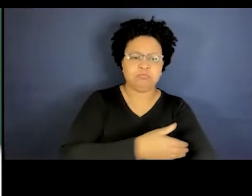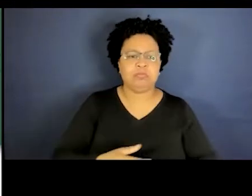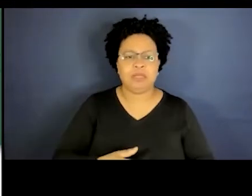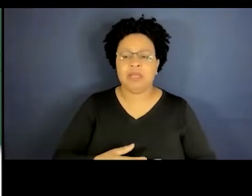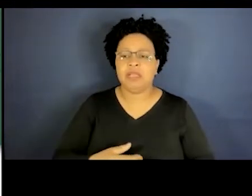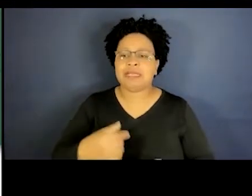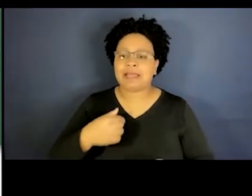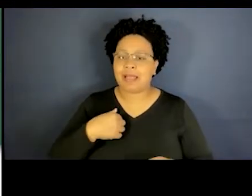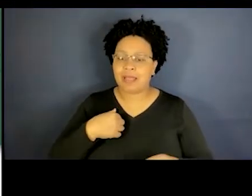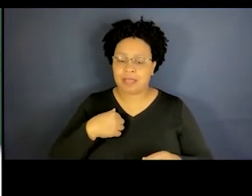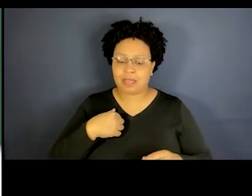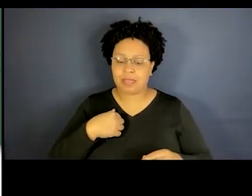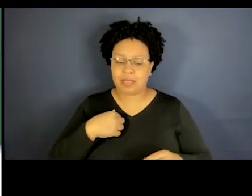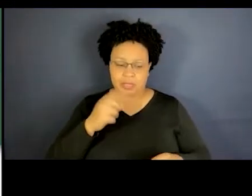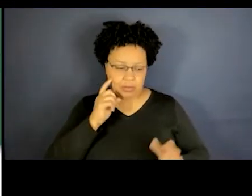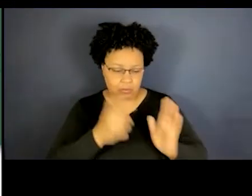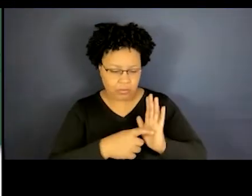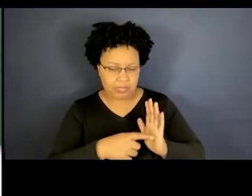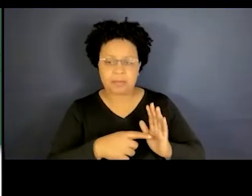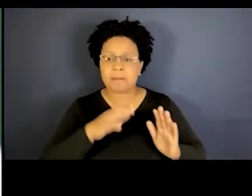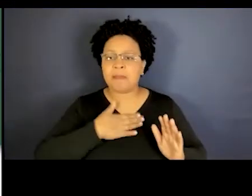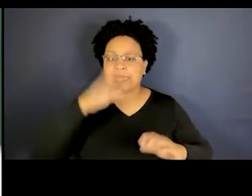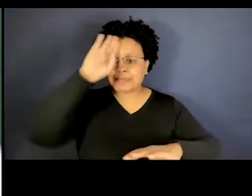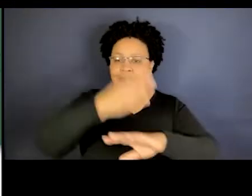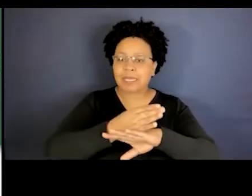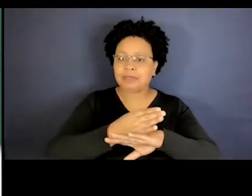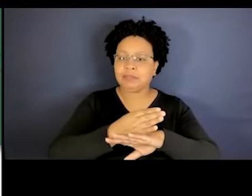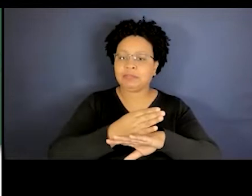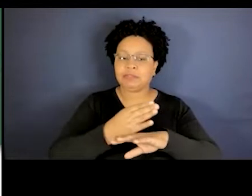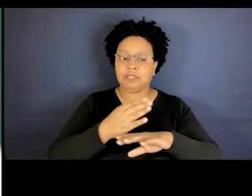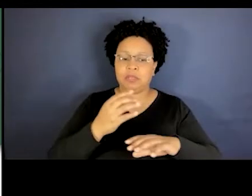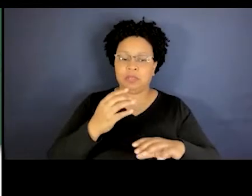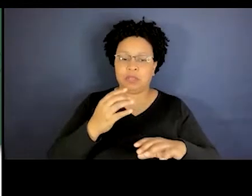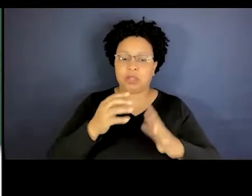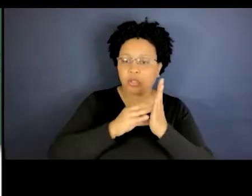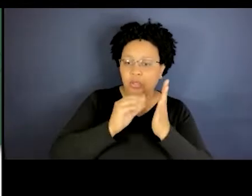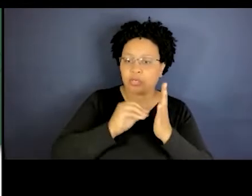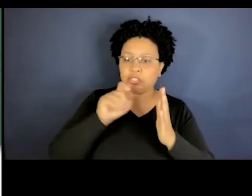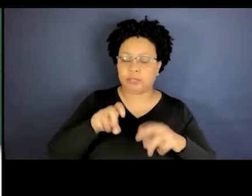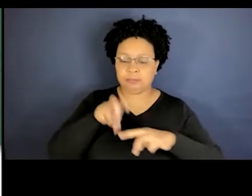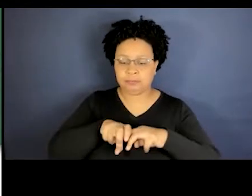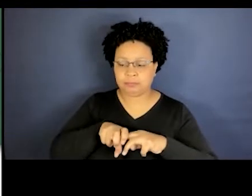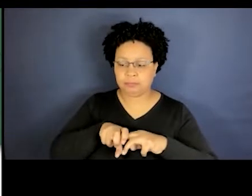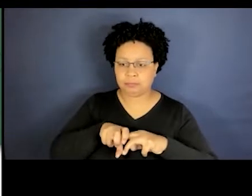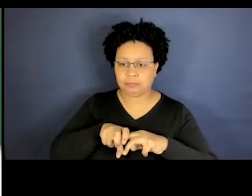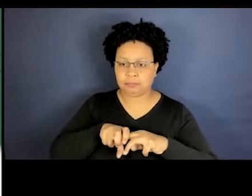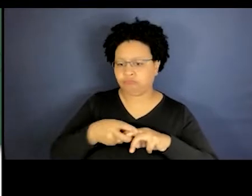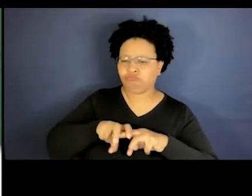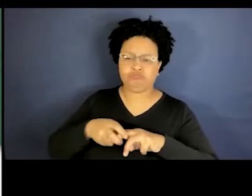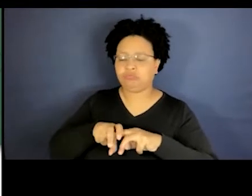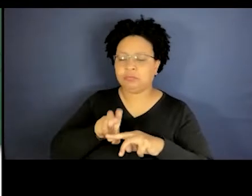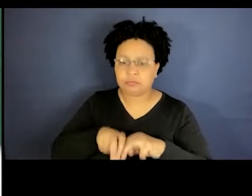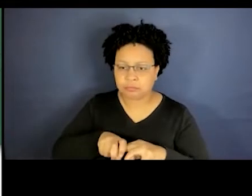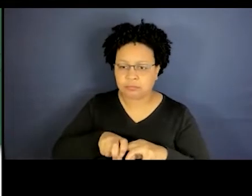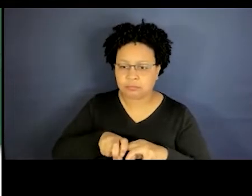still. They knew what was coming. So she taught them about how to, can you imagine? So it's almost like it was a gift